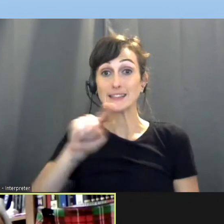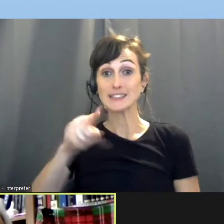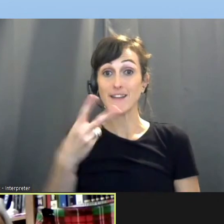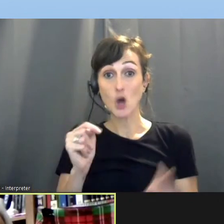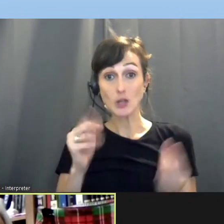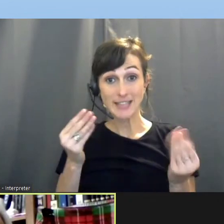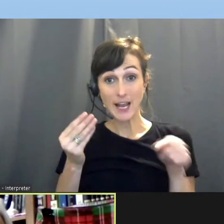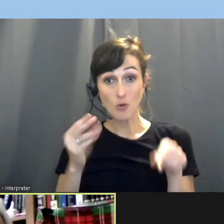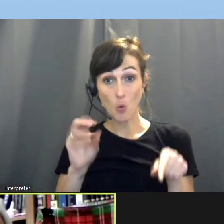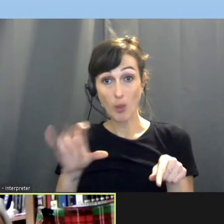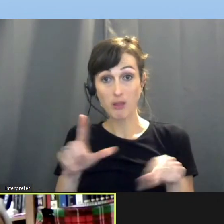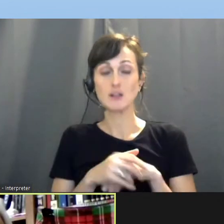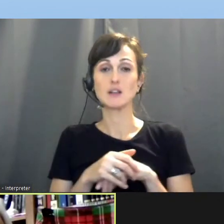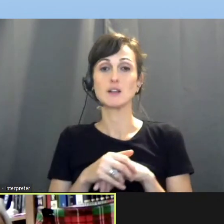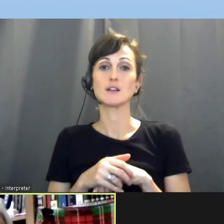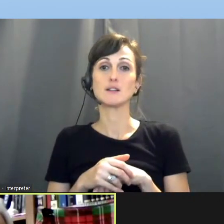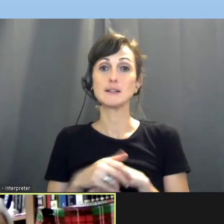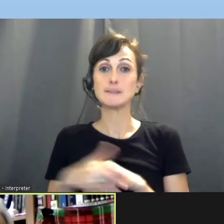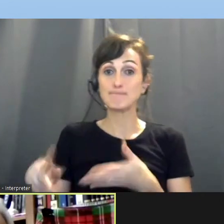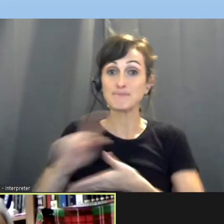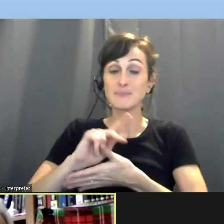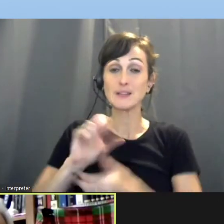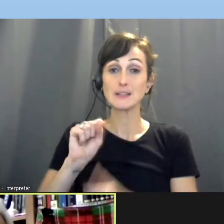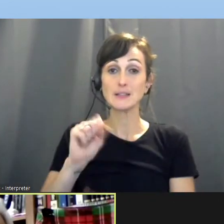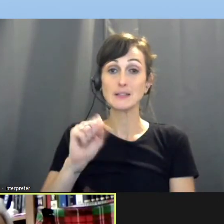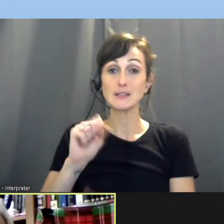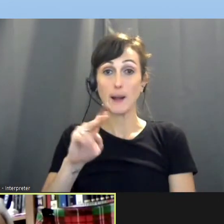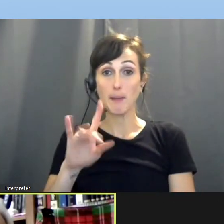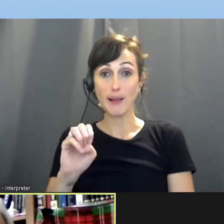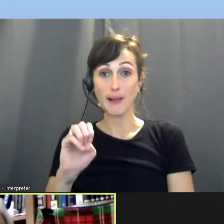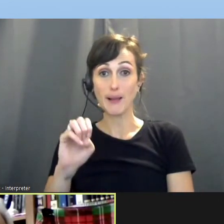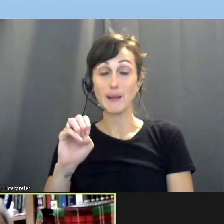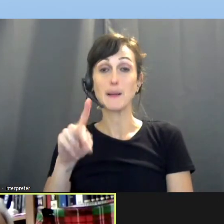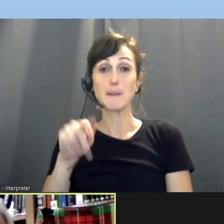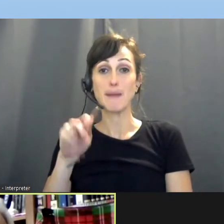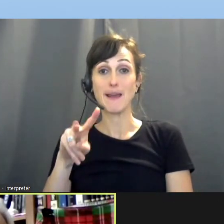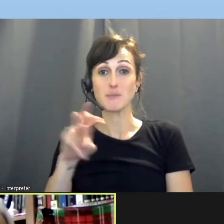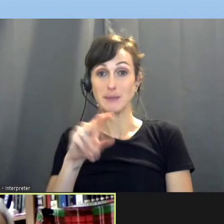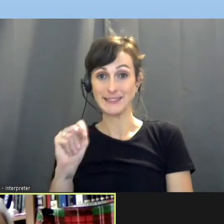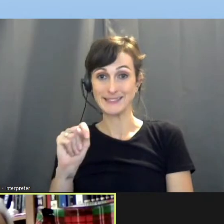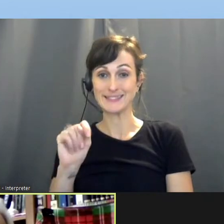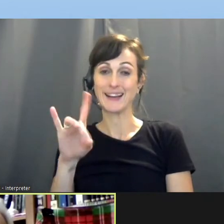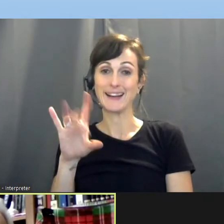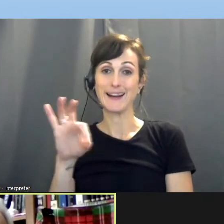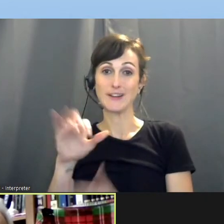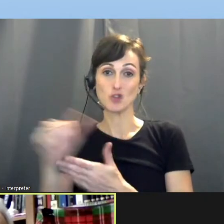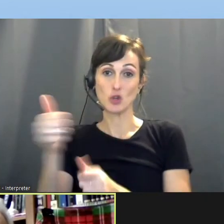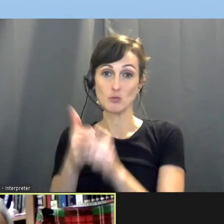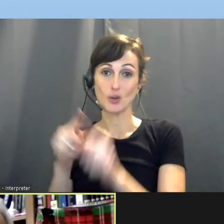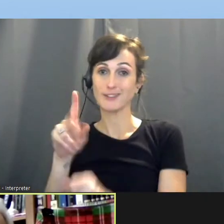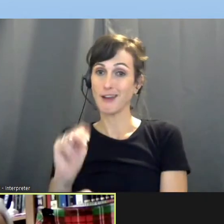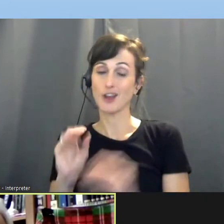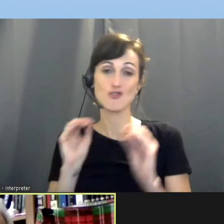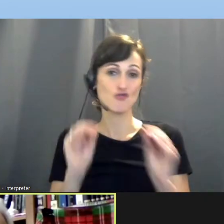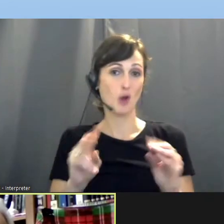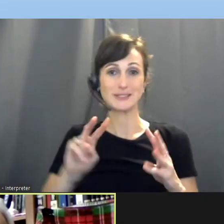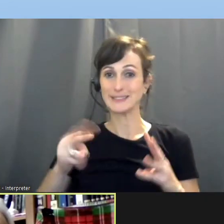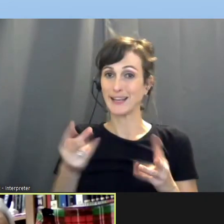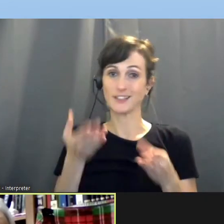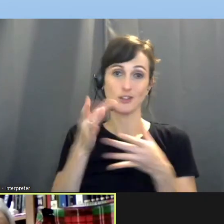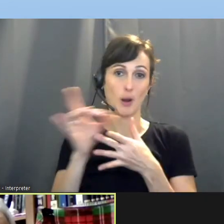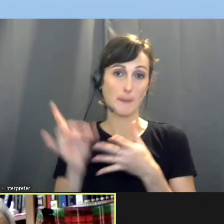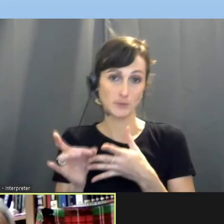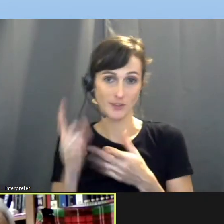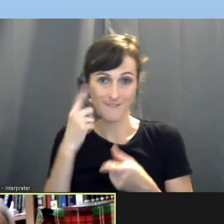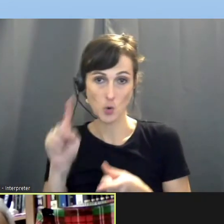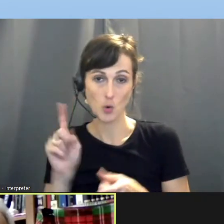Sustainable Pavement at $89 per ton, and no secondary for the product delivered. And just to